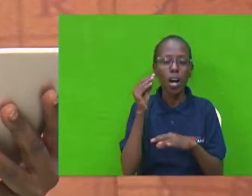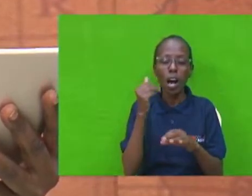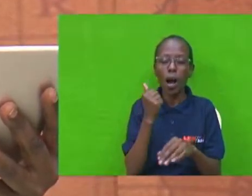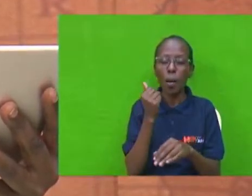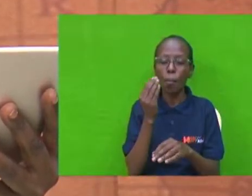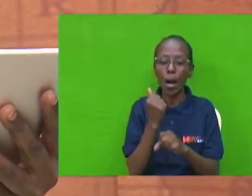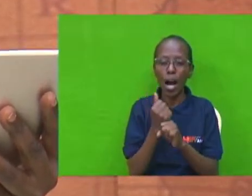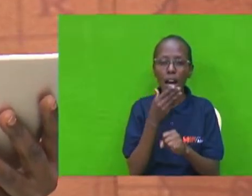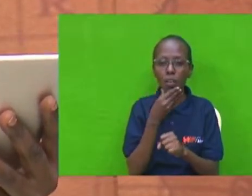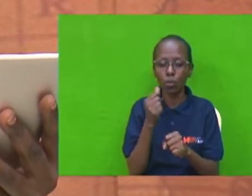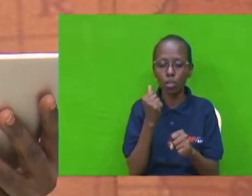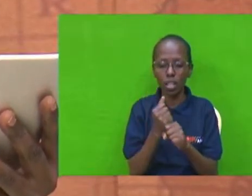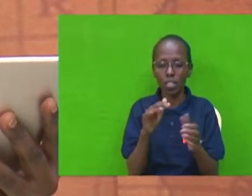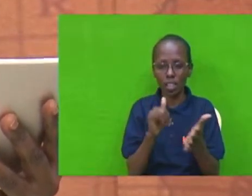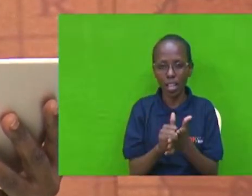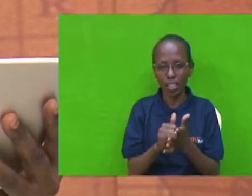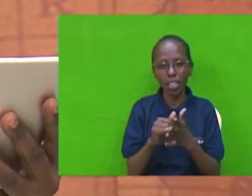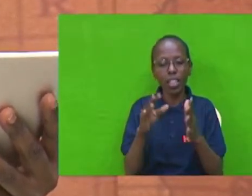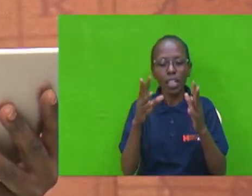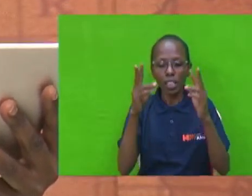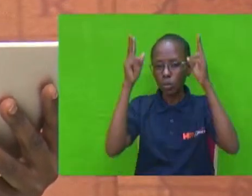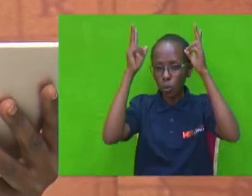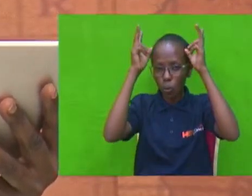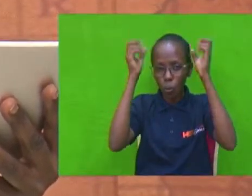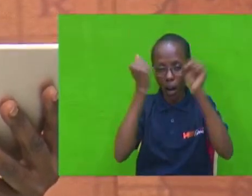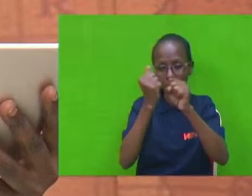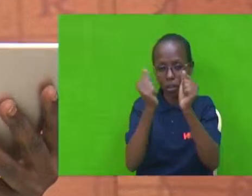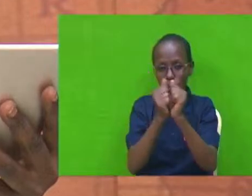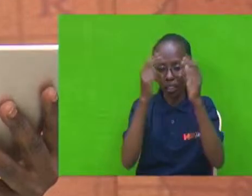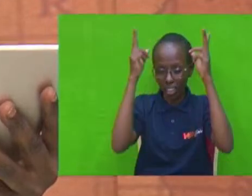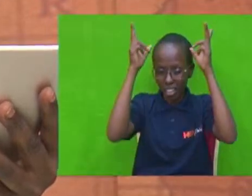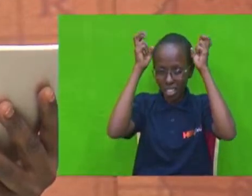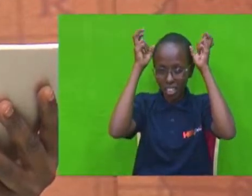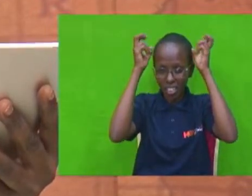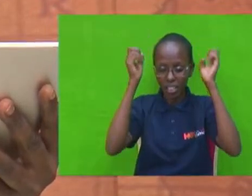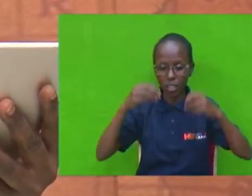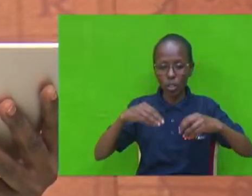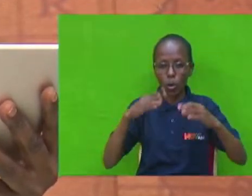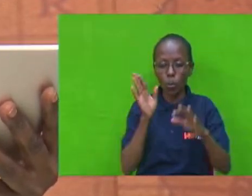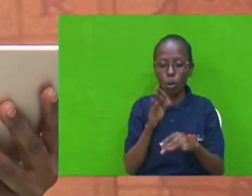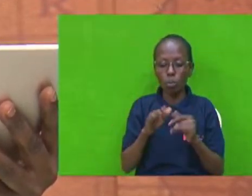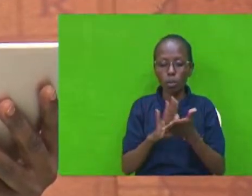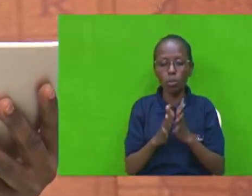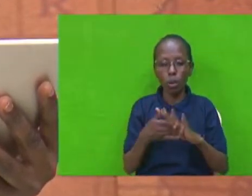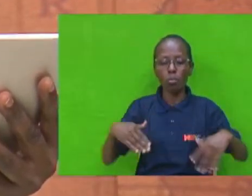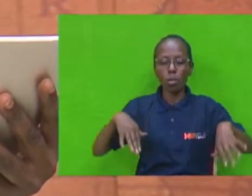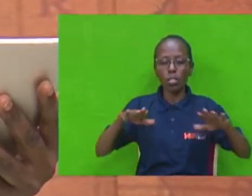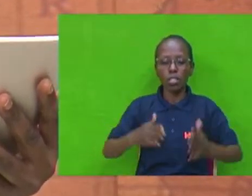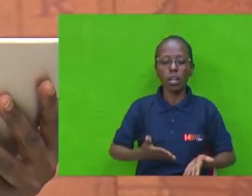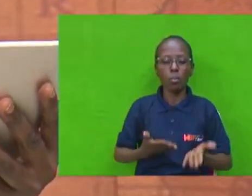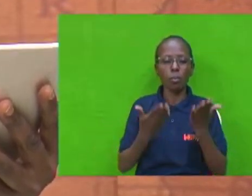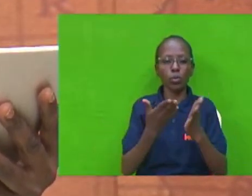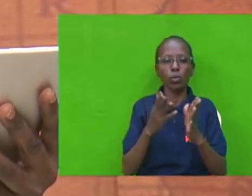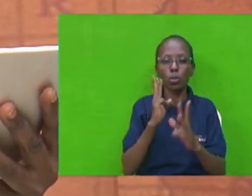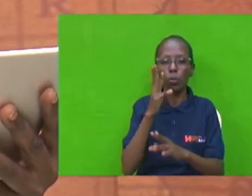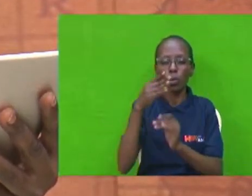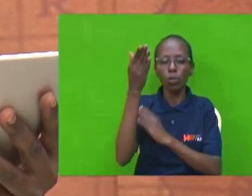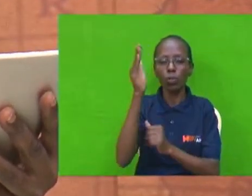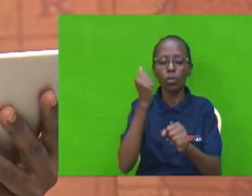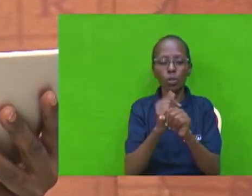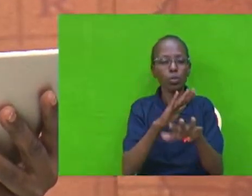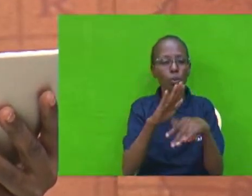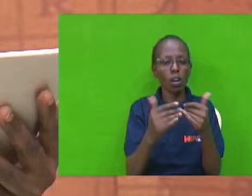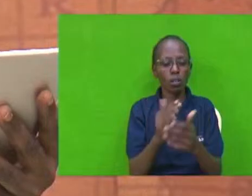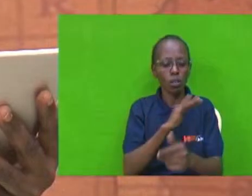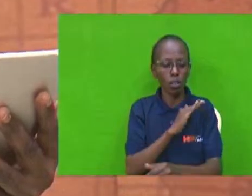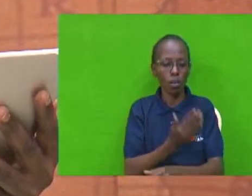in partnership with satanic agencies mm-hmm. bringing your will into submission to the will of God mm-hmm. do all in your power to